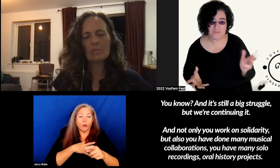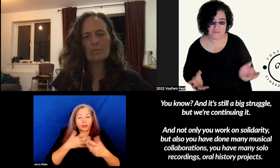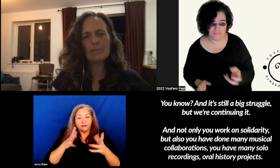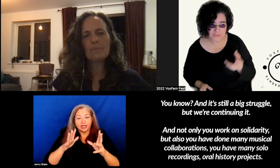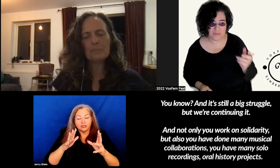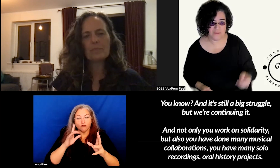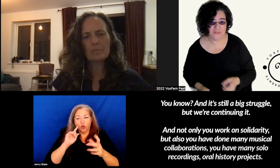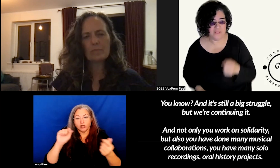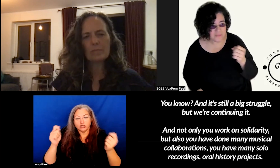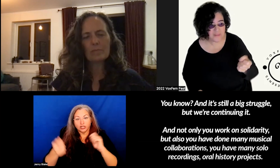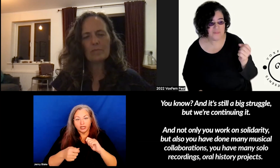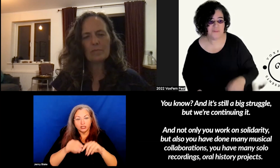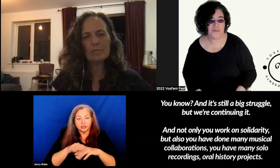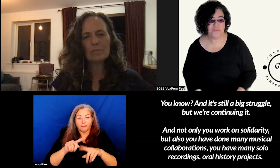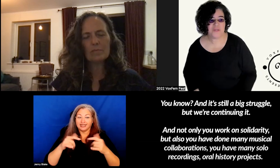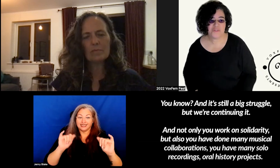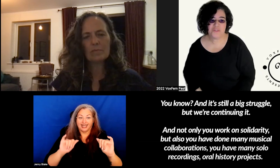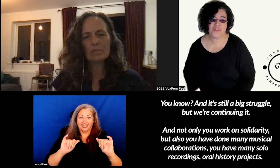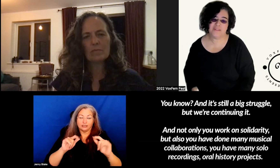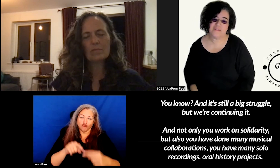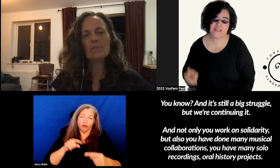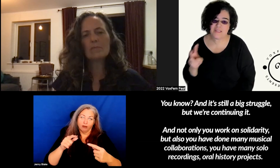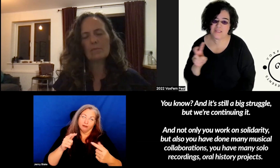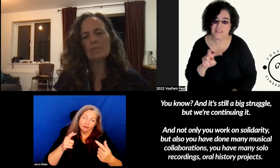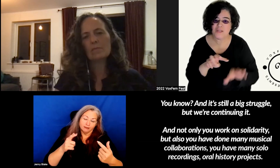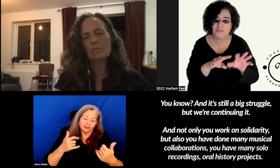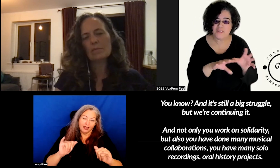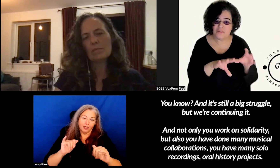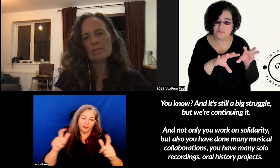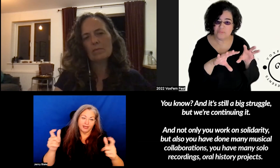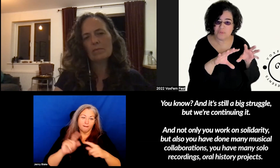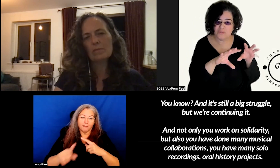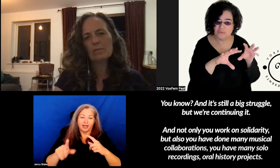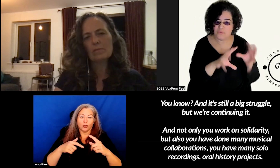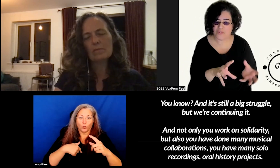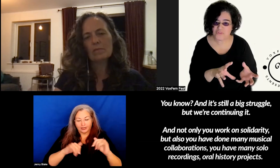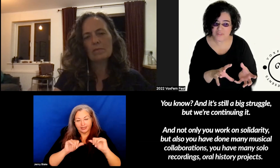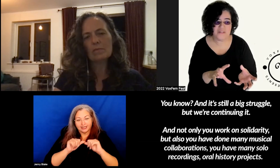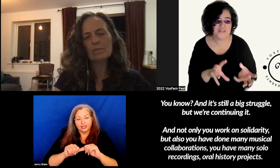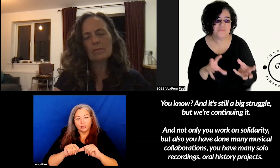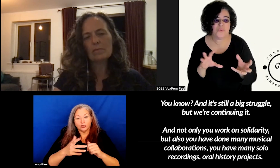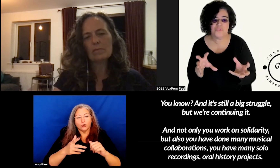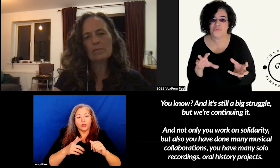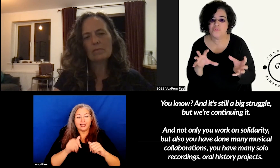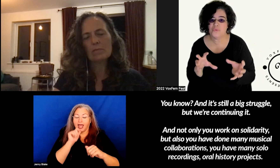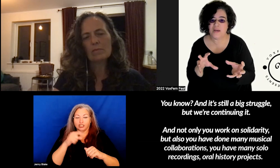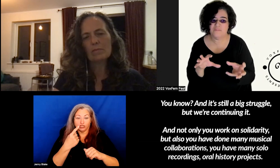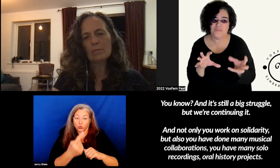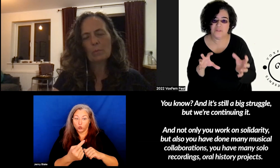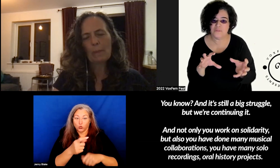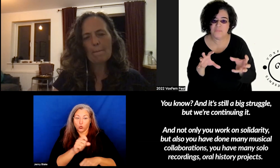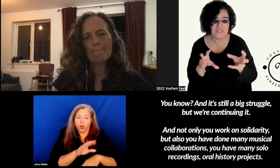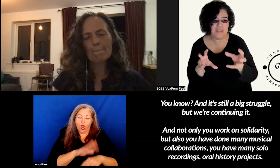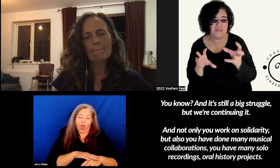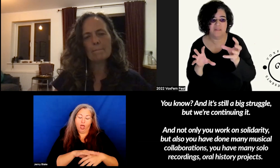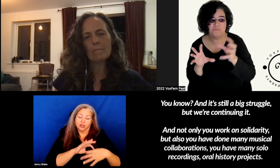struggle, but we are, you know, we're continuing it. And then not only you work on work of solidarity, but also you have